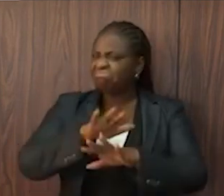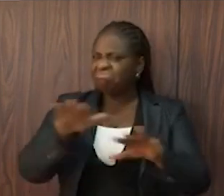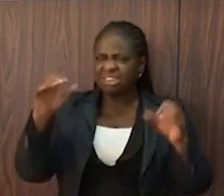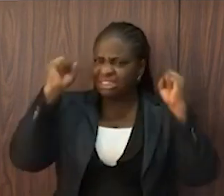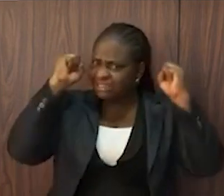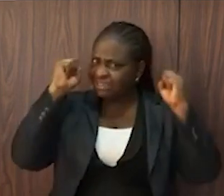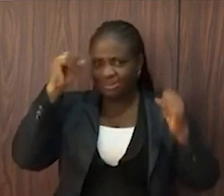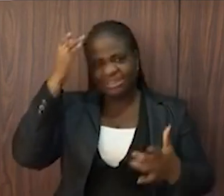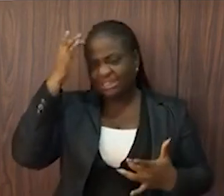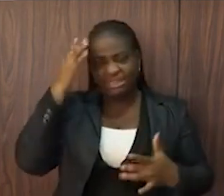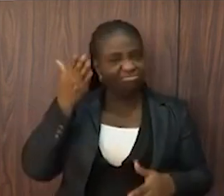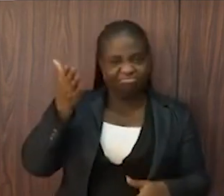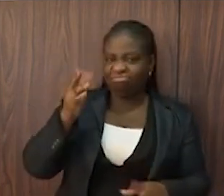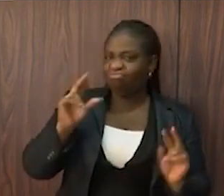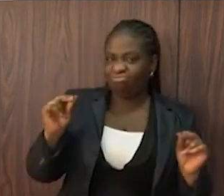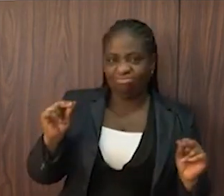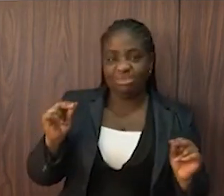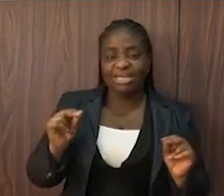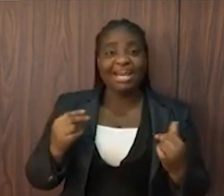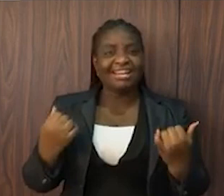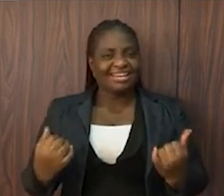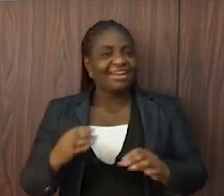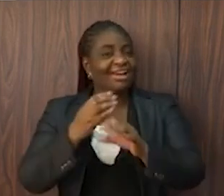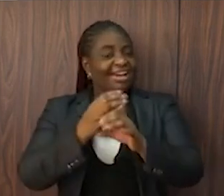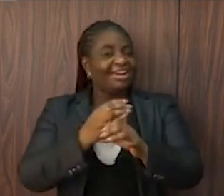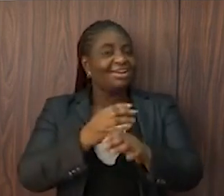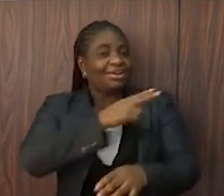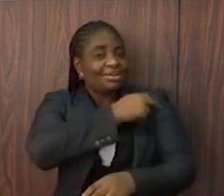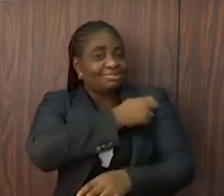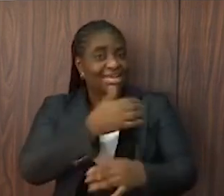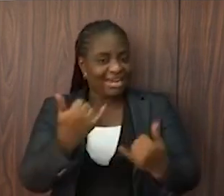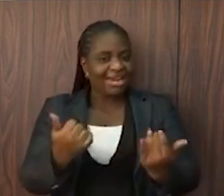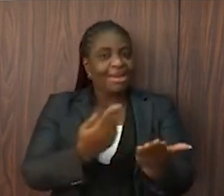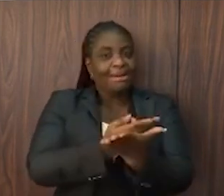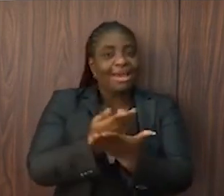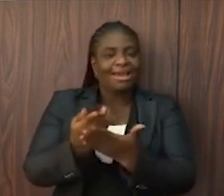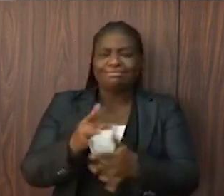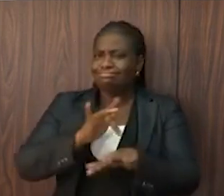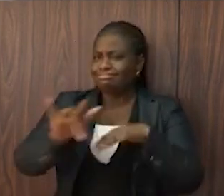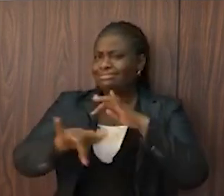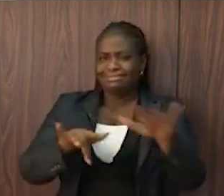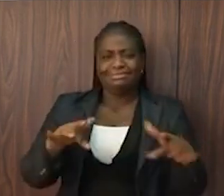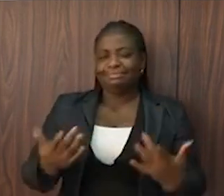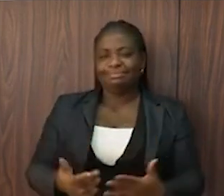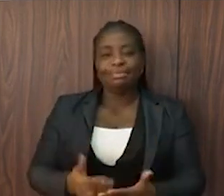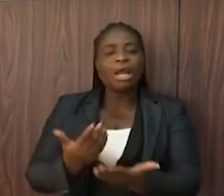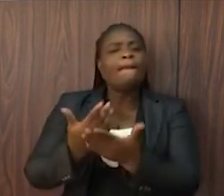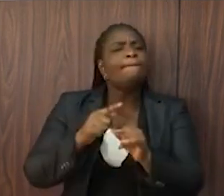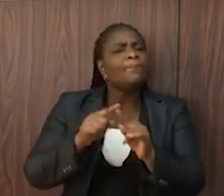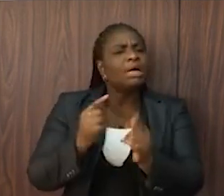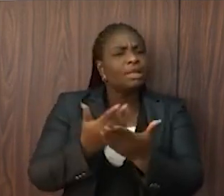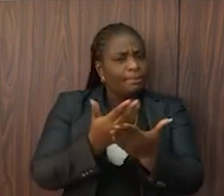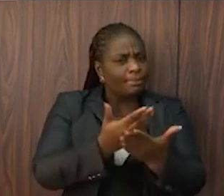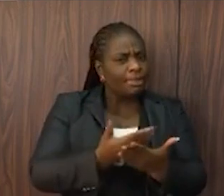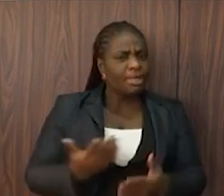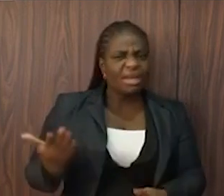or severe cases, and our treatment centers are empty. I appeal to each and